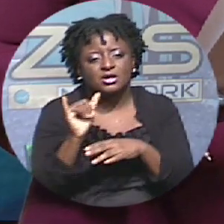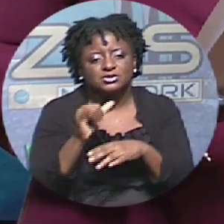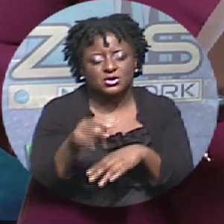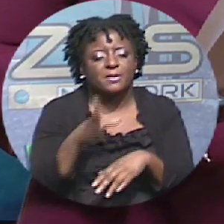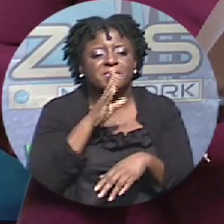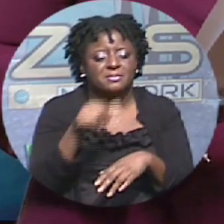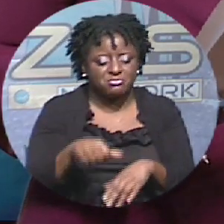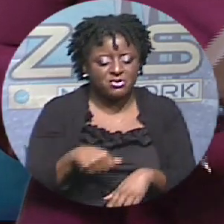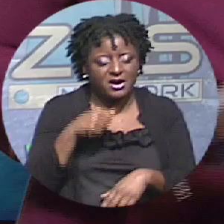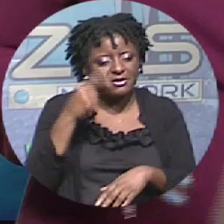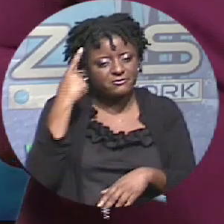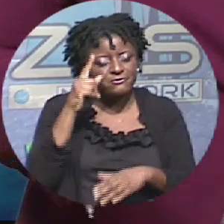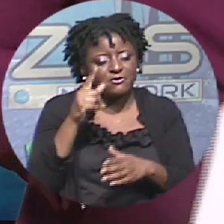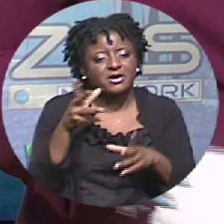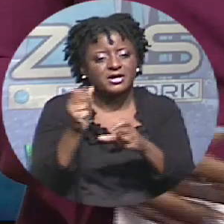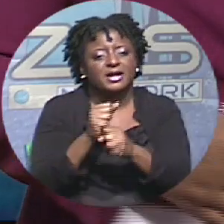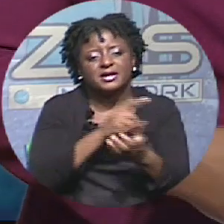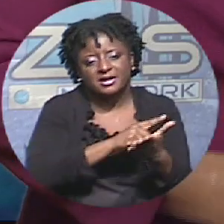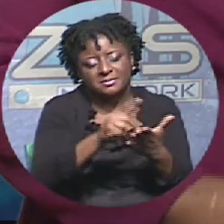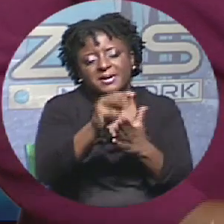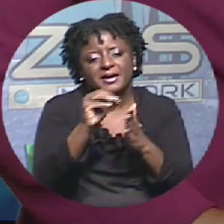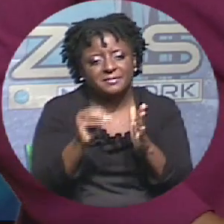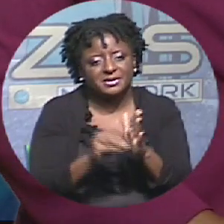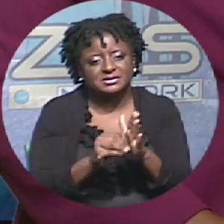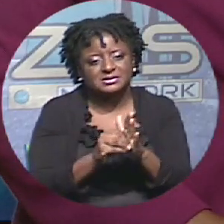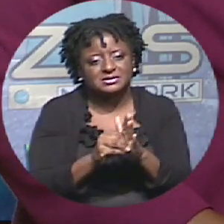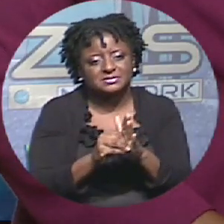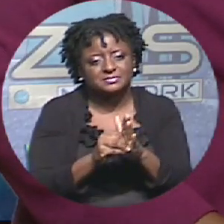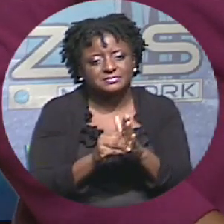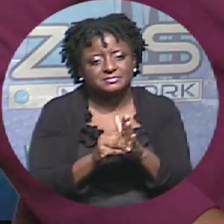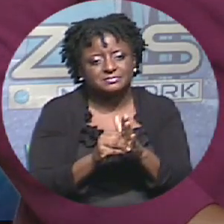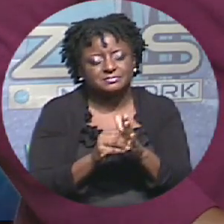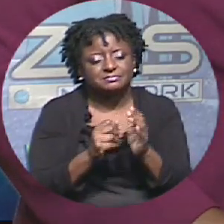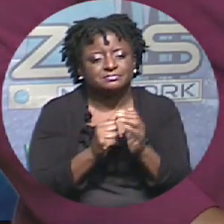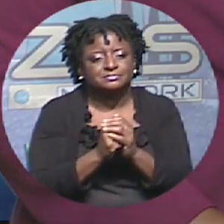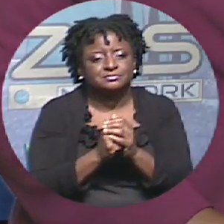this country from underneath a construction company that appeared to have a hold on the government.